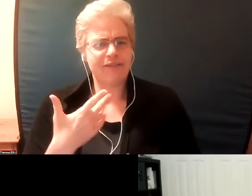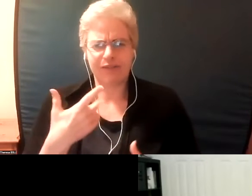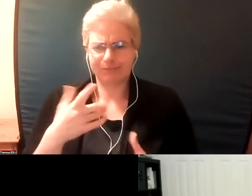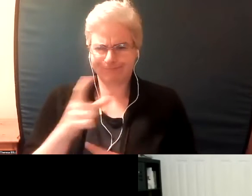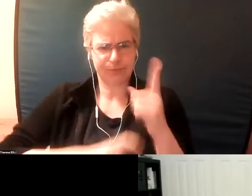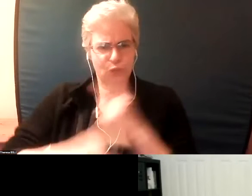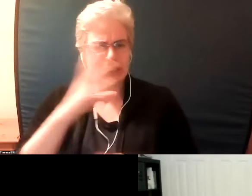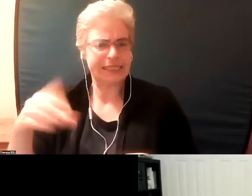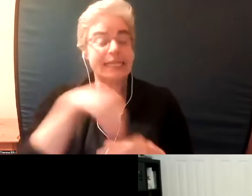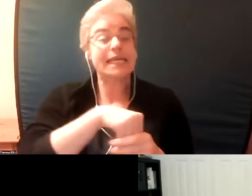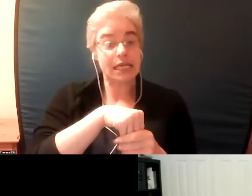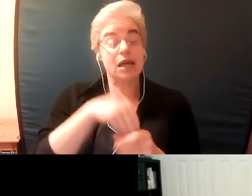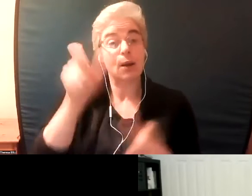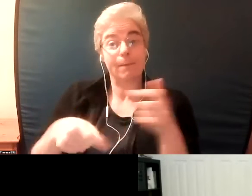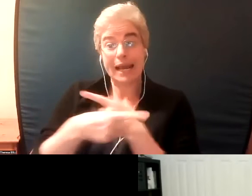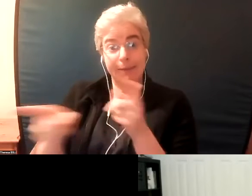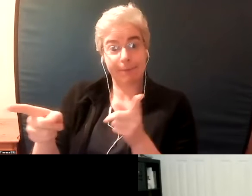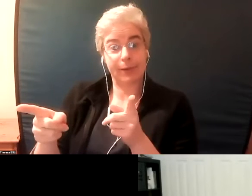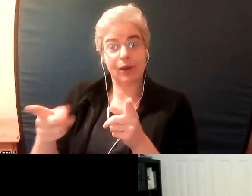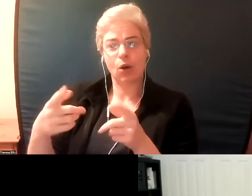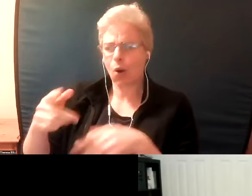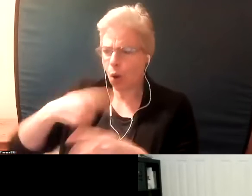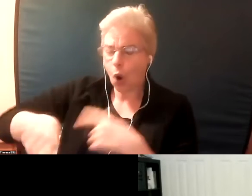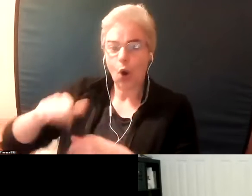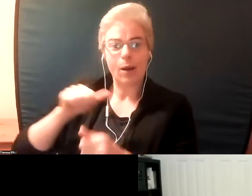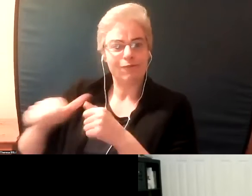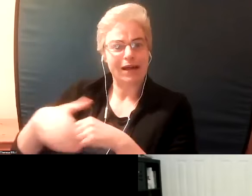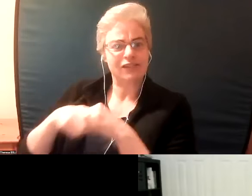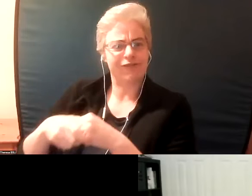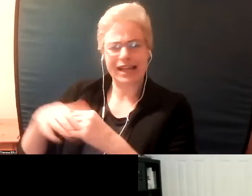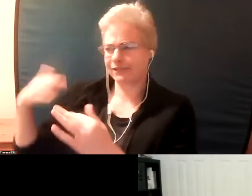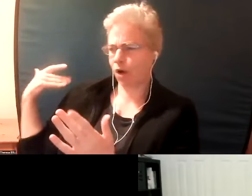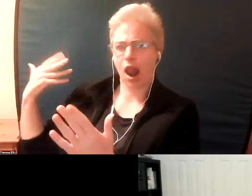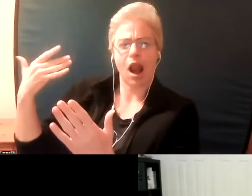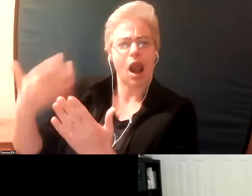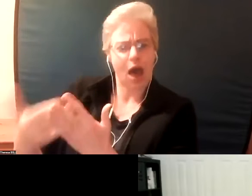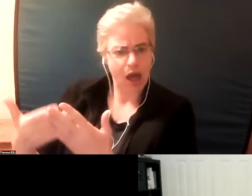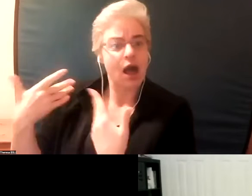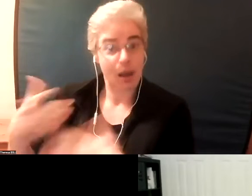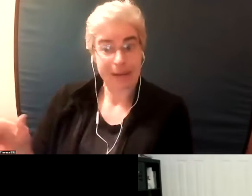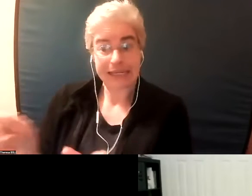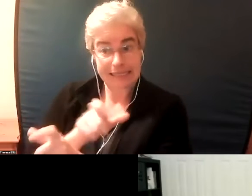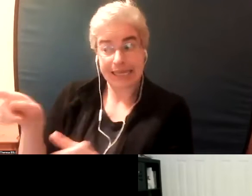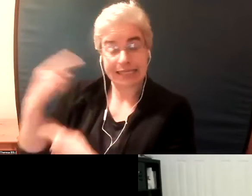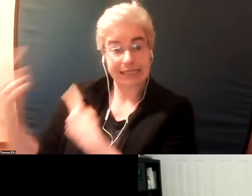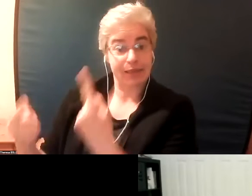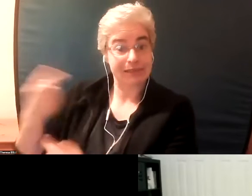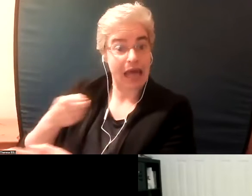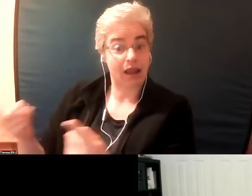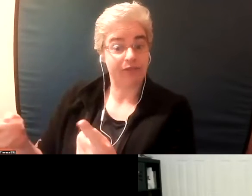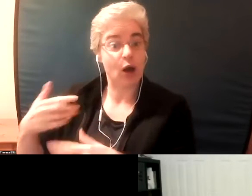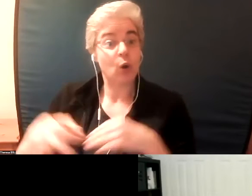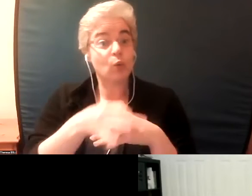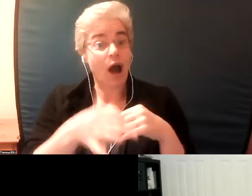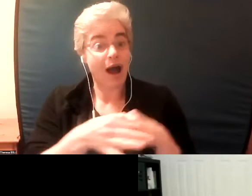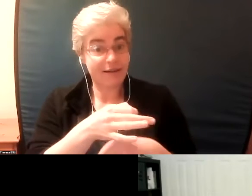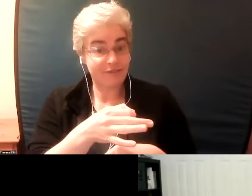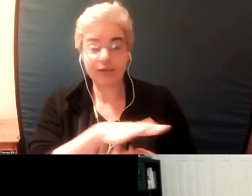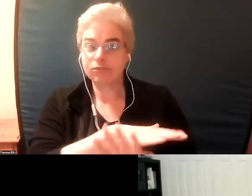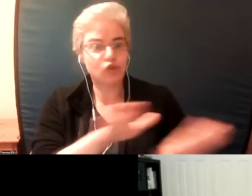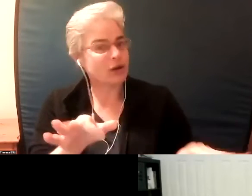of people. All my best friends for a very long time have been dyslexic. My wife is